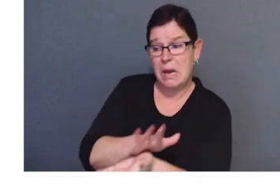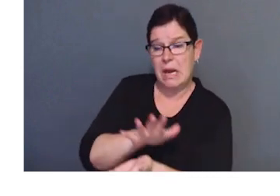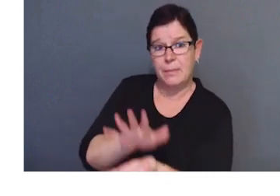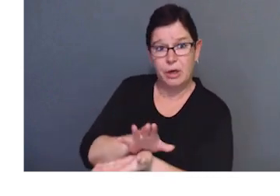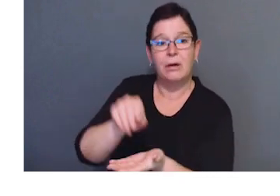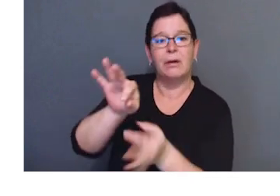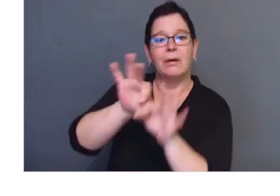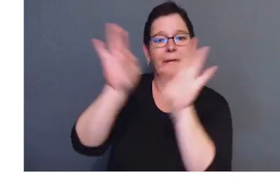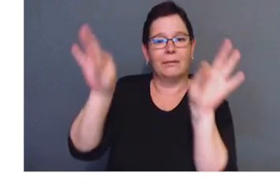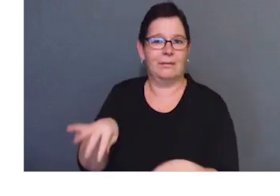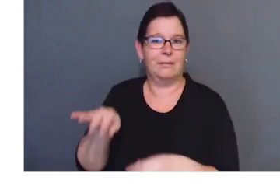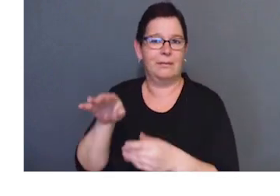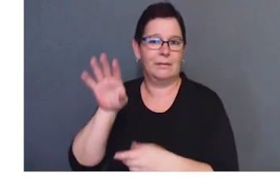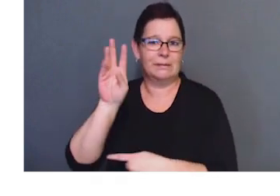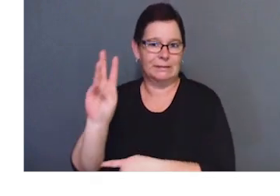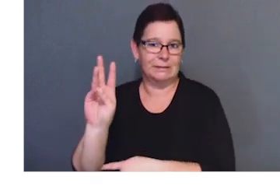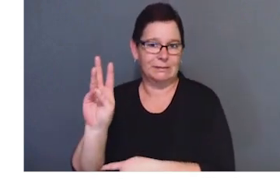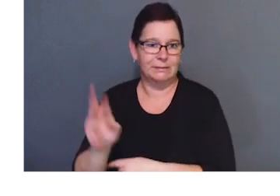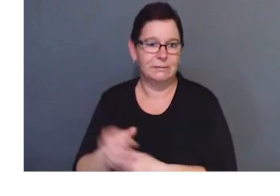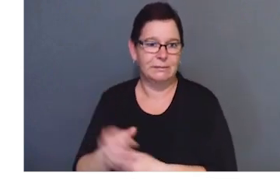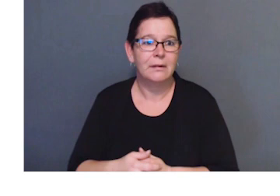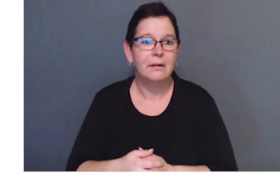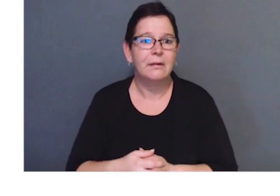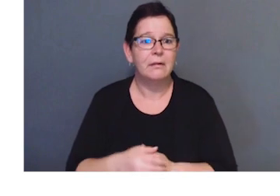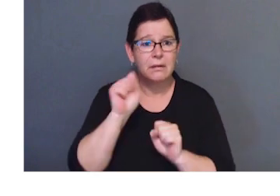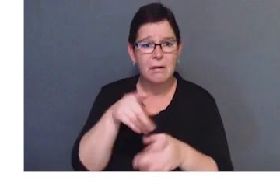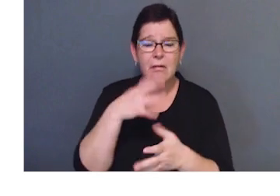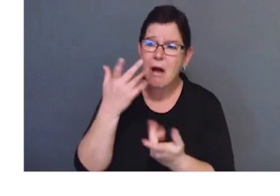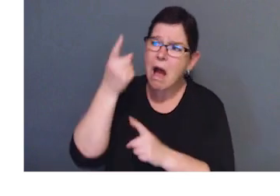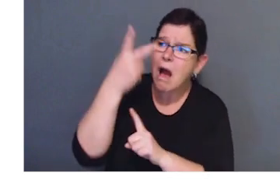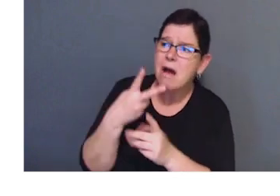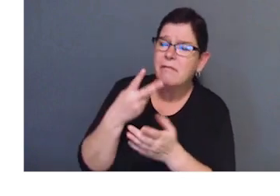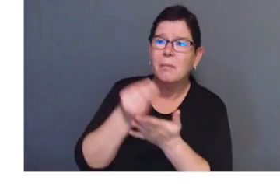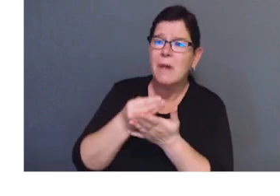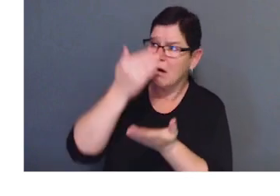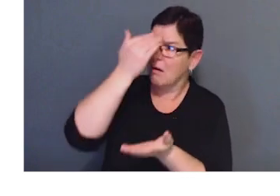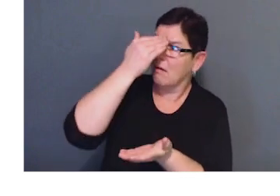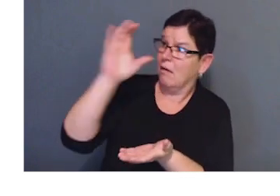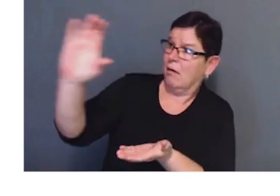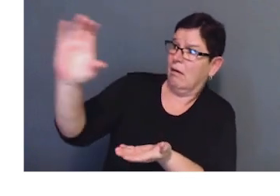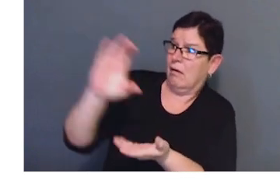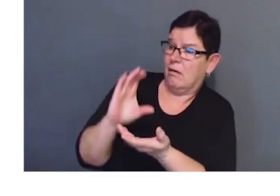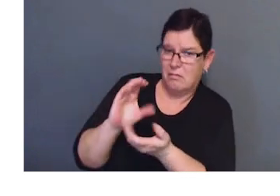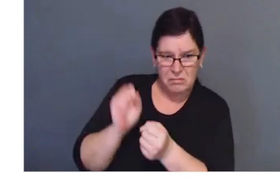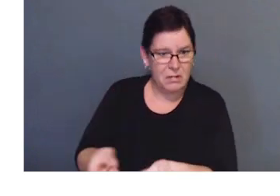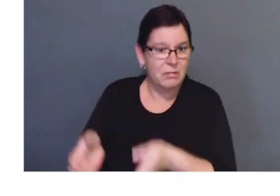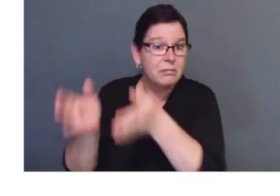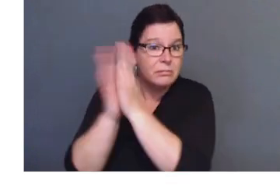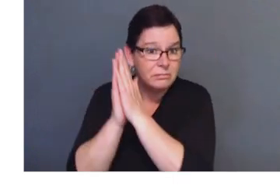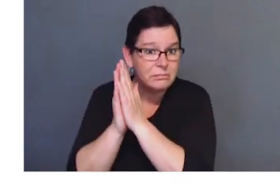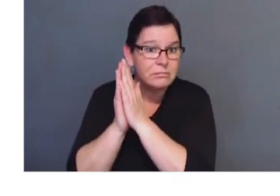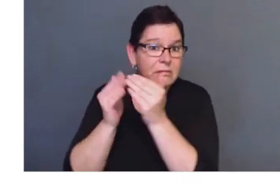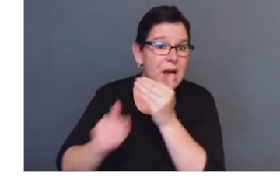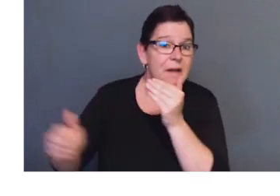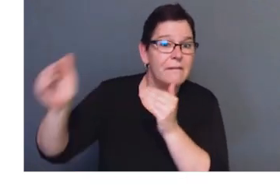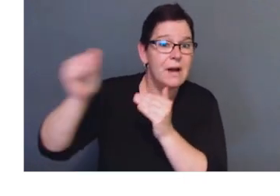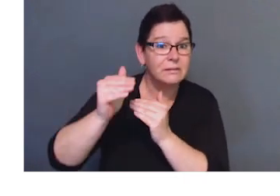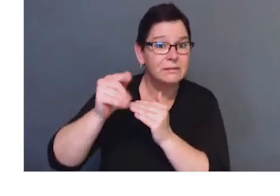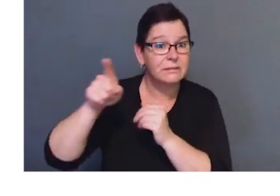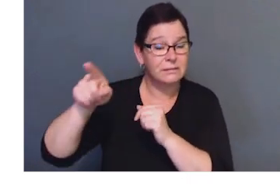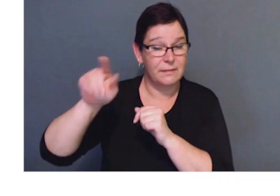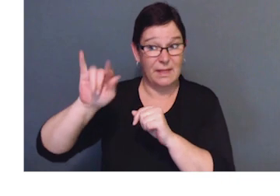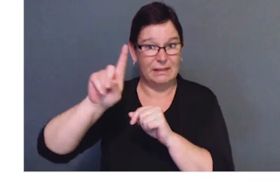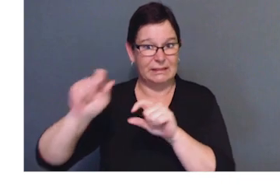payments, which include the disability supplement portion. You can apply for advance payments through My Account or by